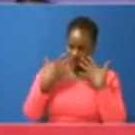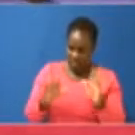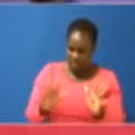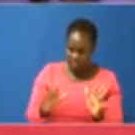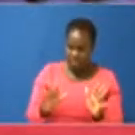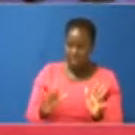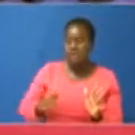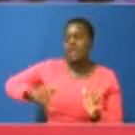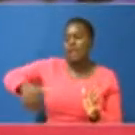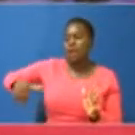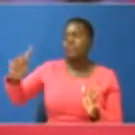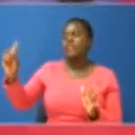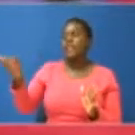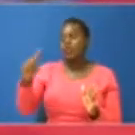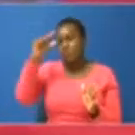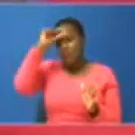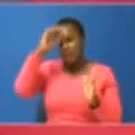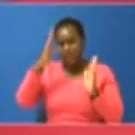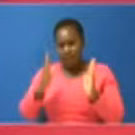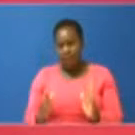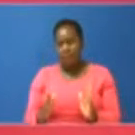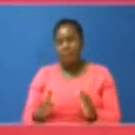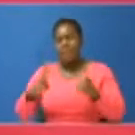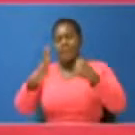governor county nairobi